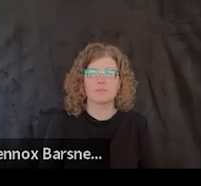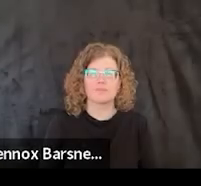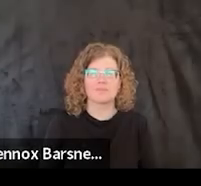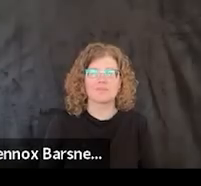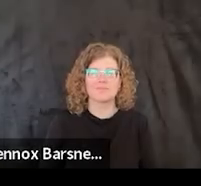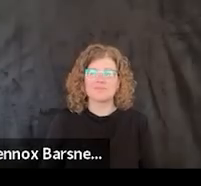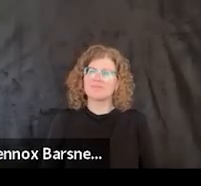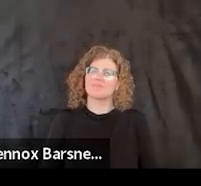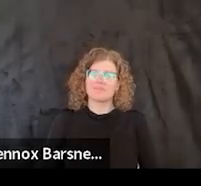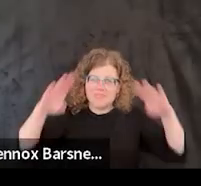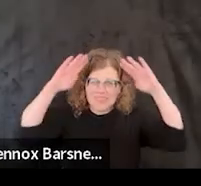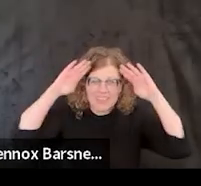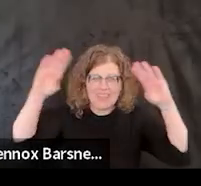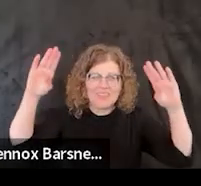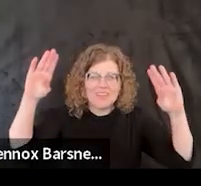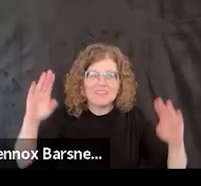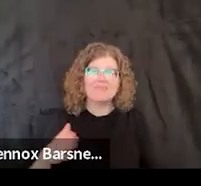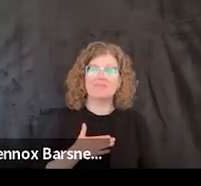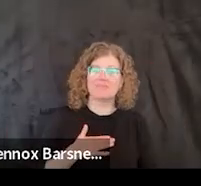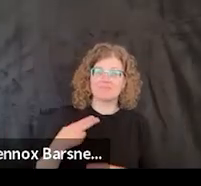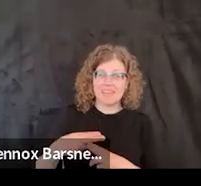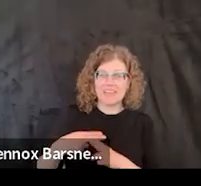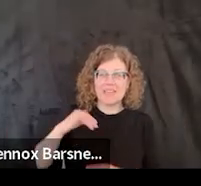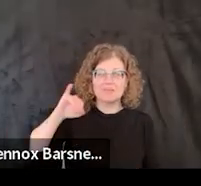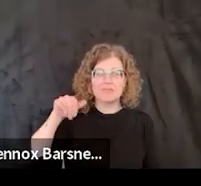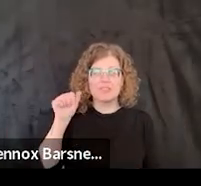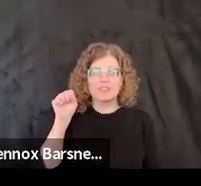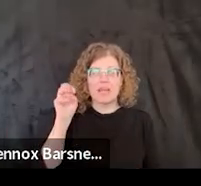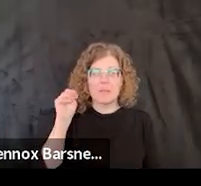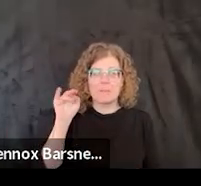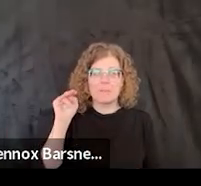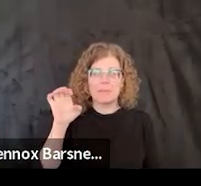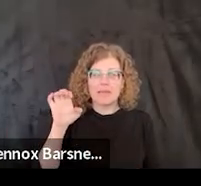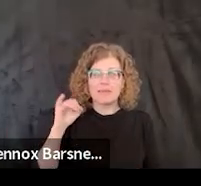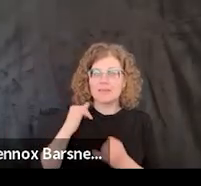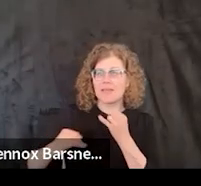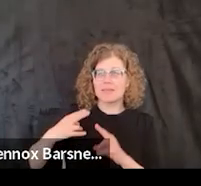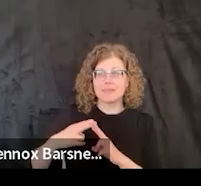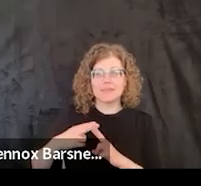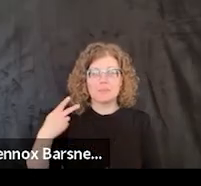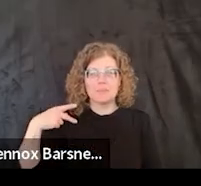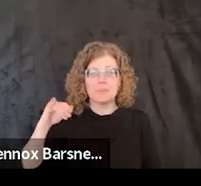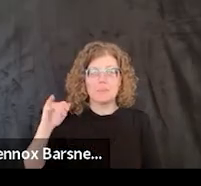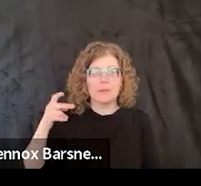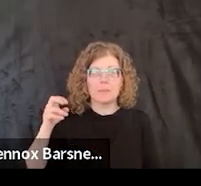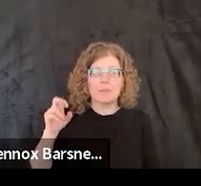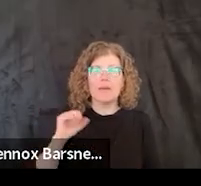Hello, my name is Jasmine Piper, and I am joined by Sadie and